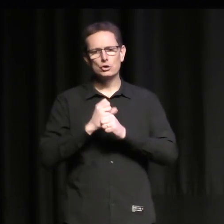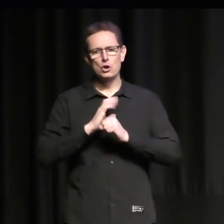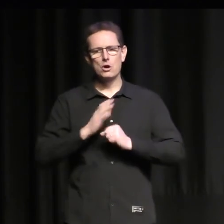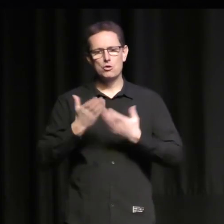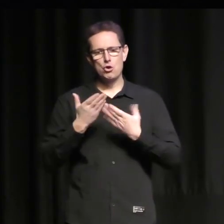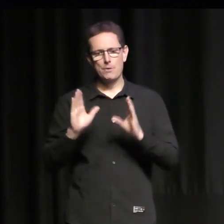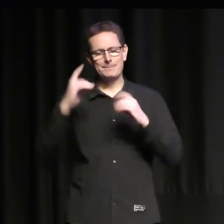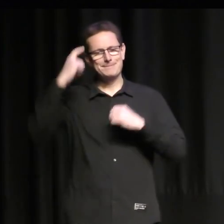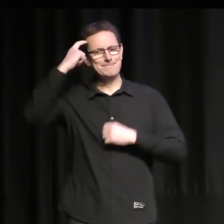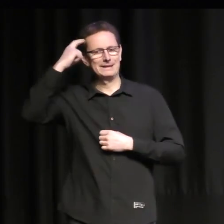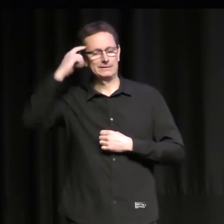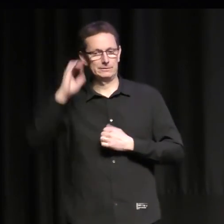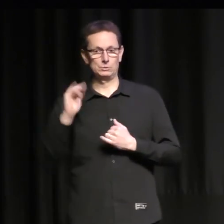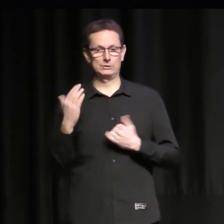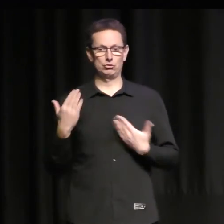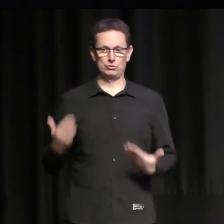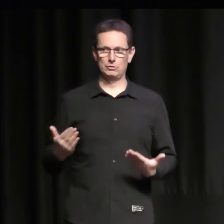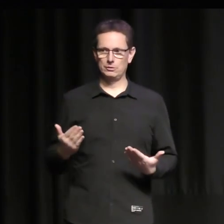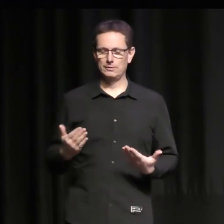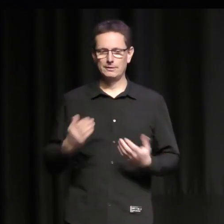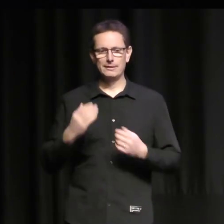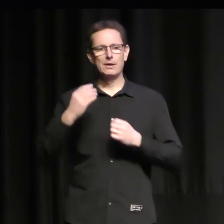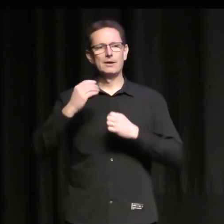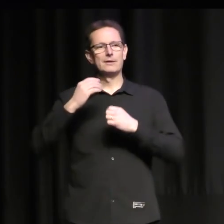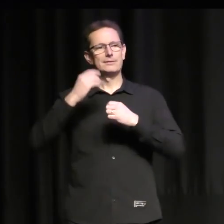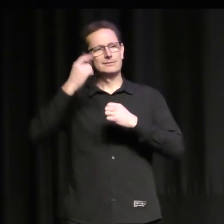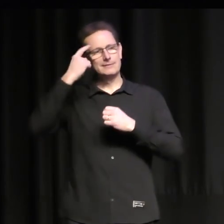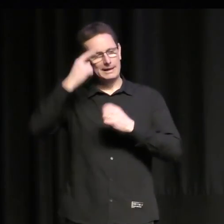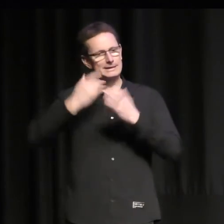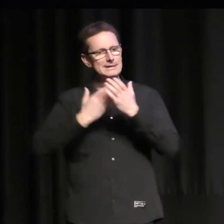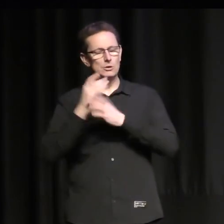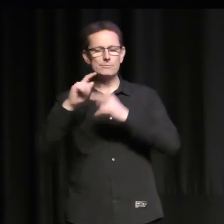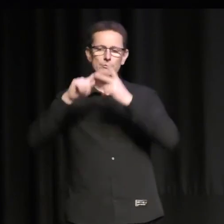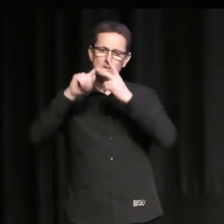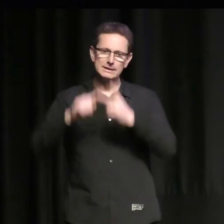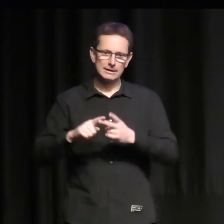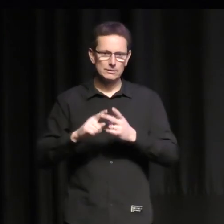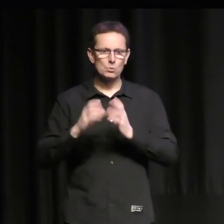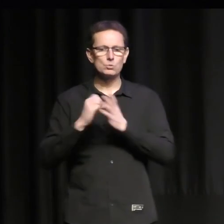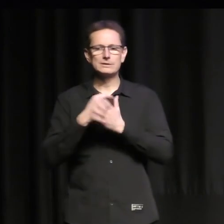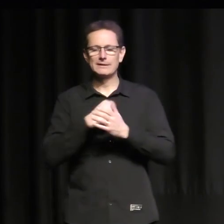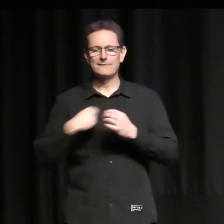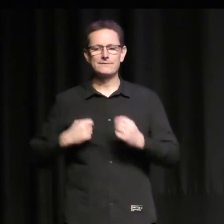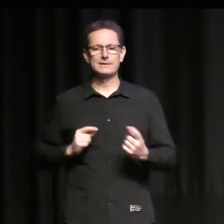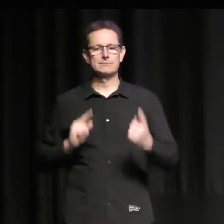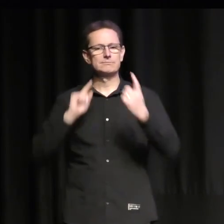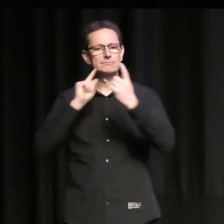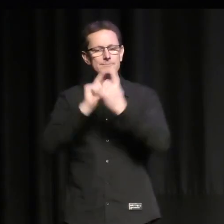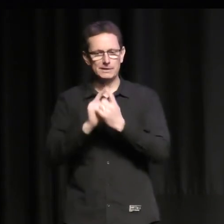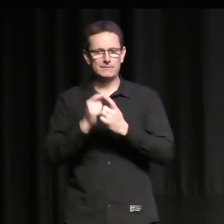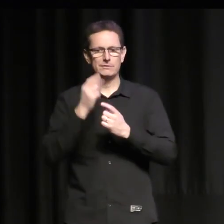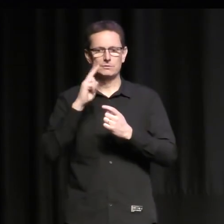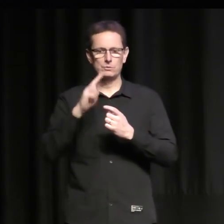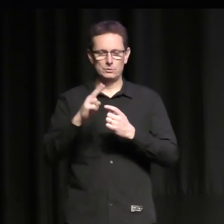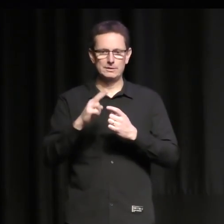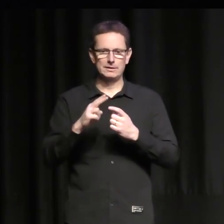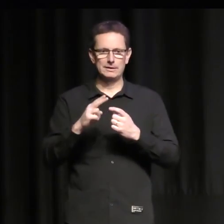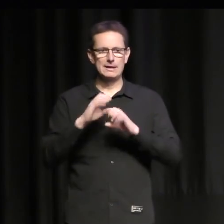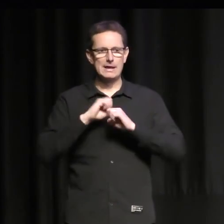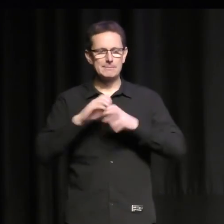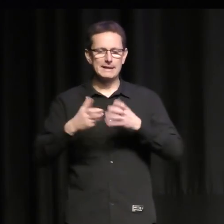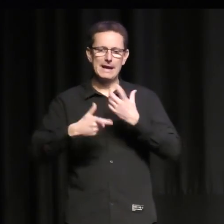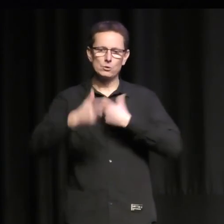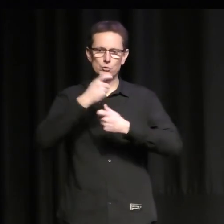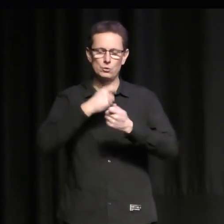today. Reconsider these things, because we're confronted with a genuine economic,